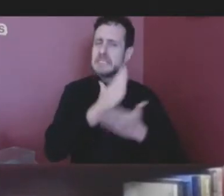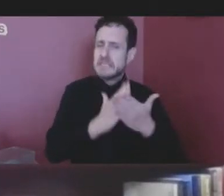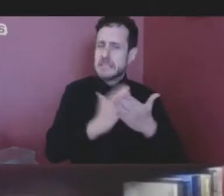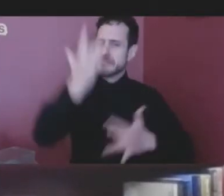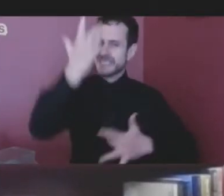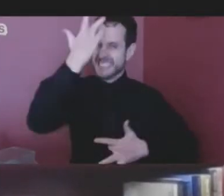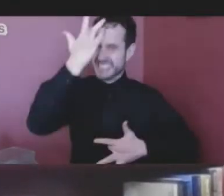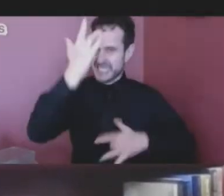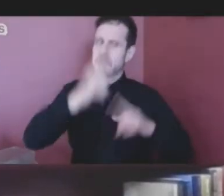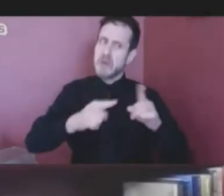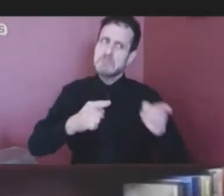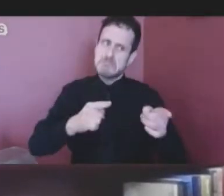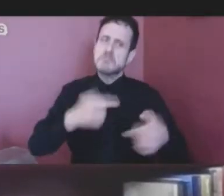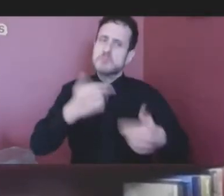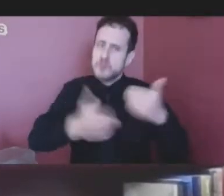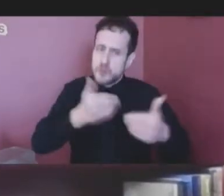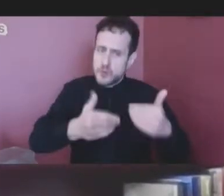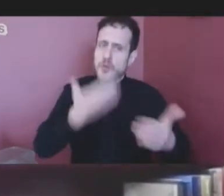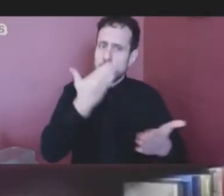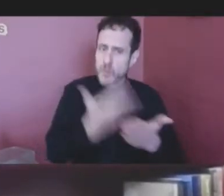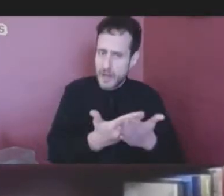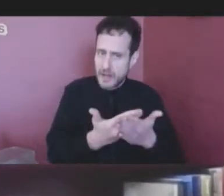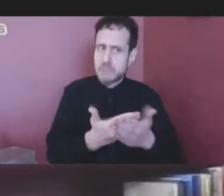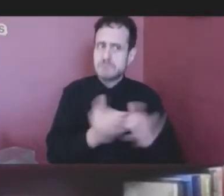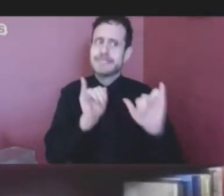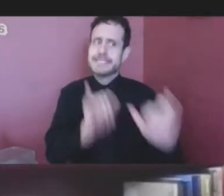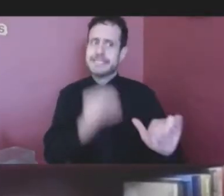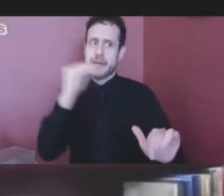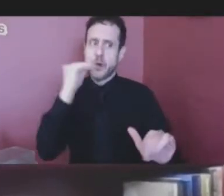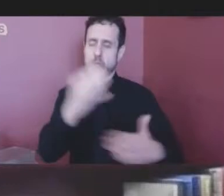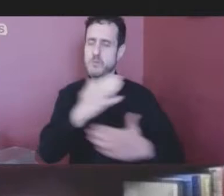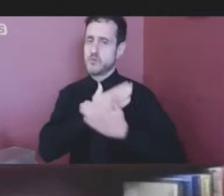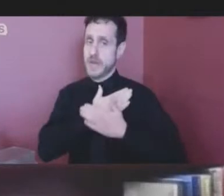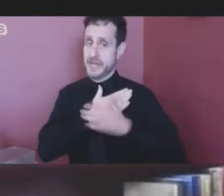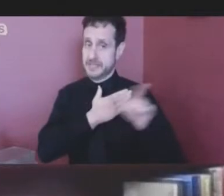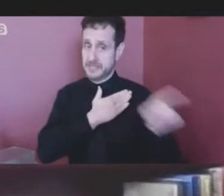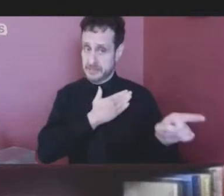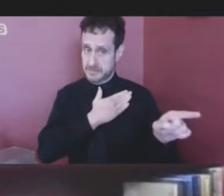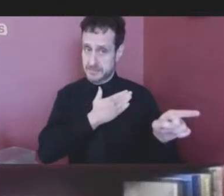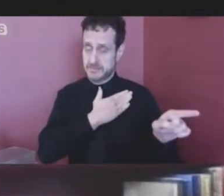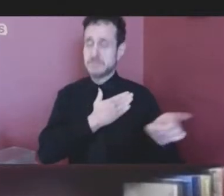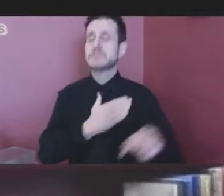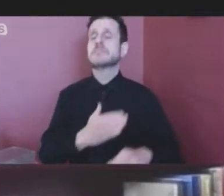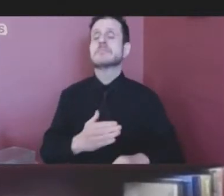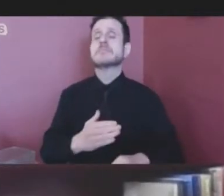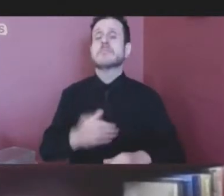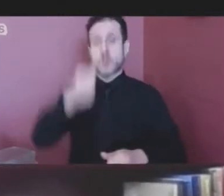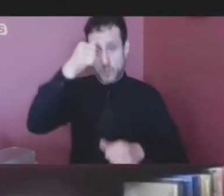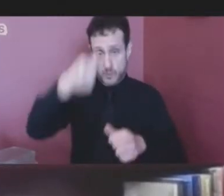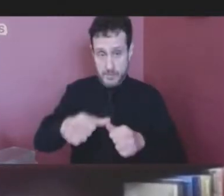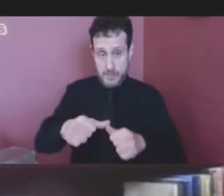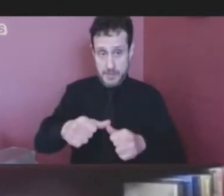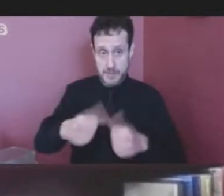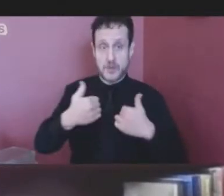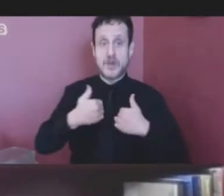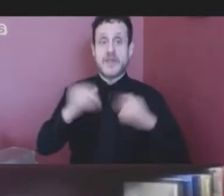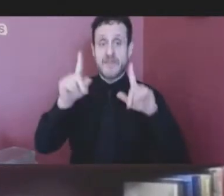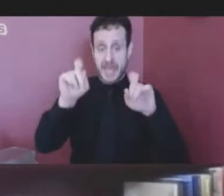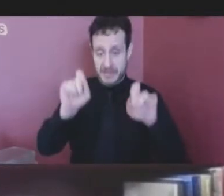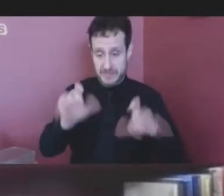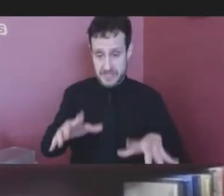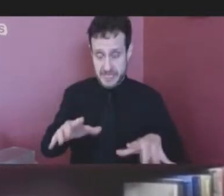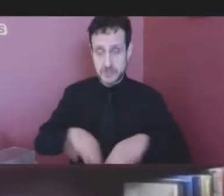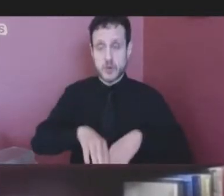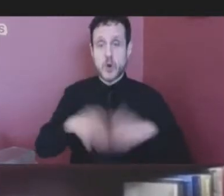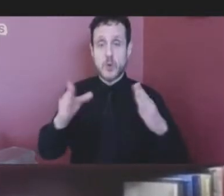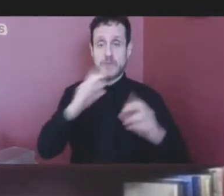home. Let me take this opportunity to remind everyone that there is testing available to literally every